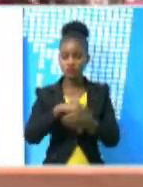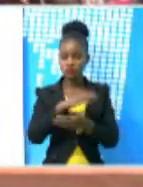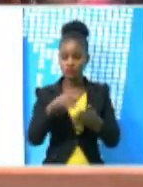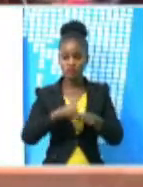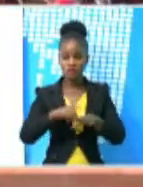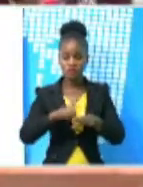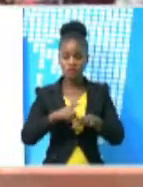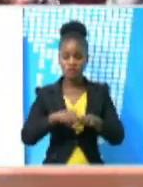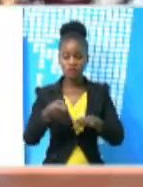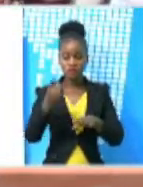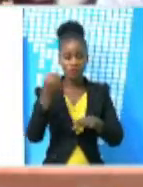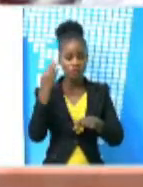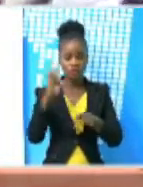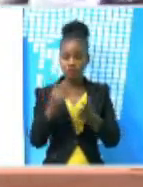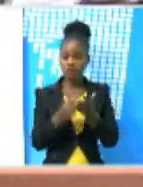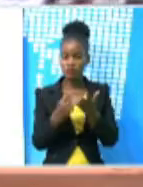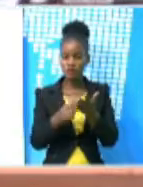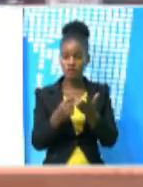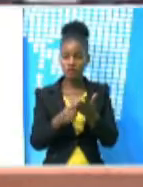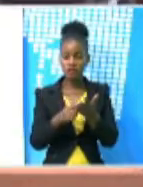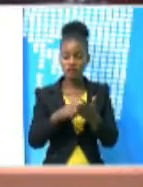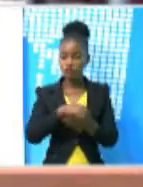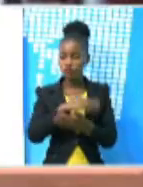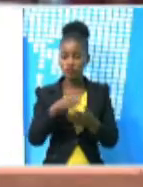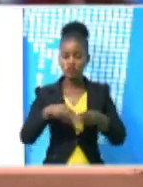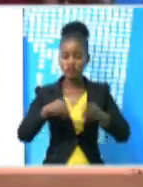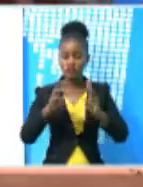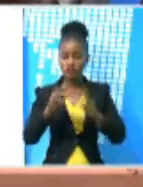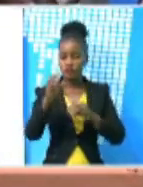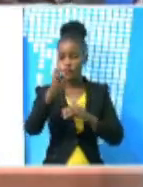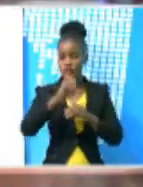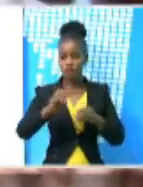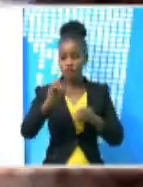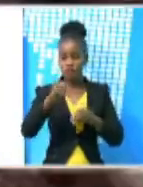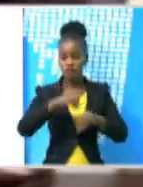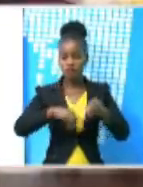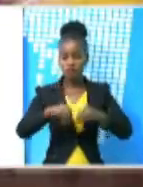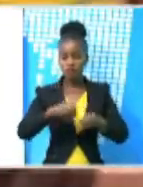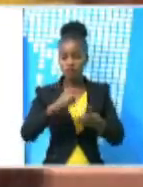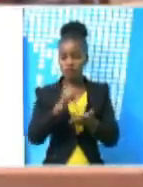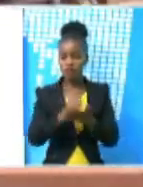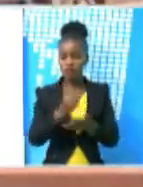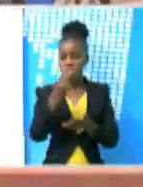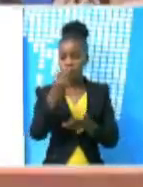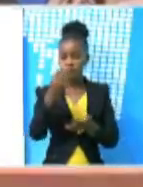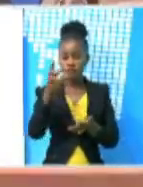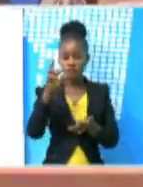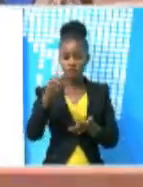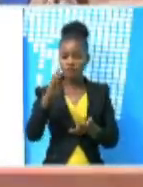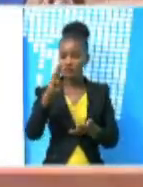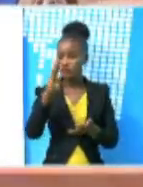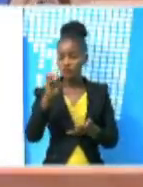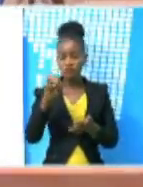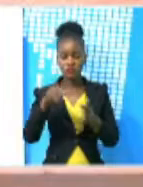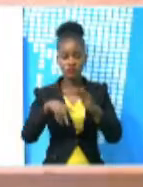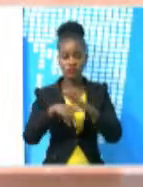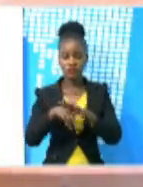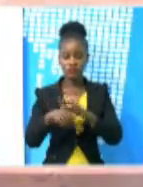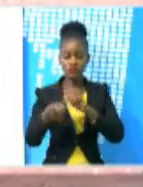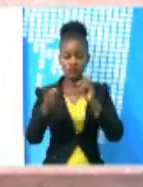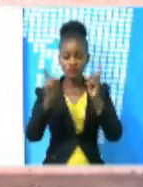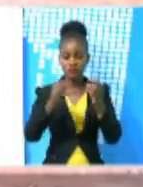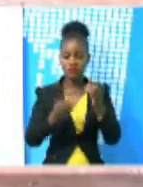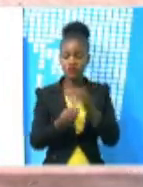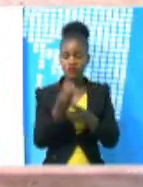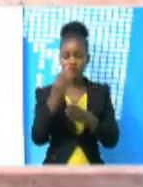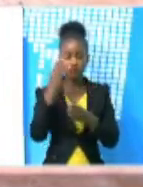periodic maintenance of Uganda's public roads. The organization was established in 2008 by a parliamentary statute and